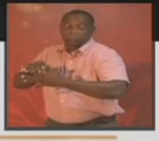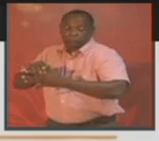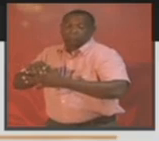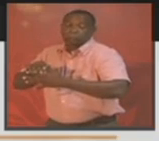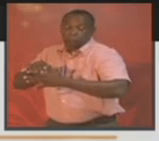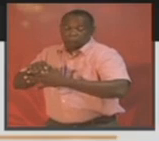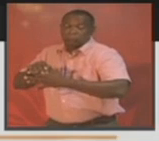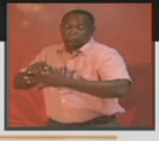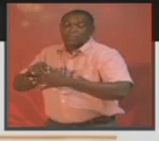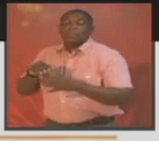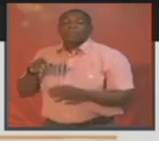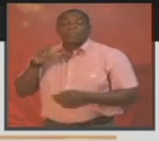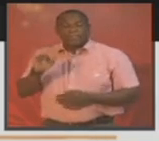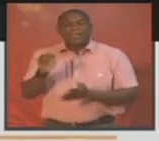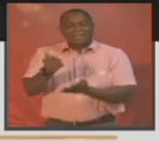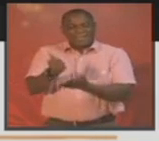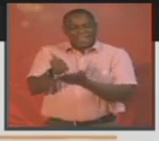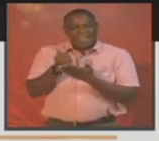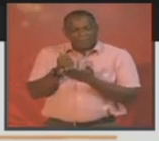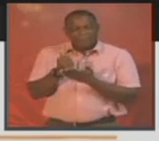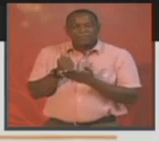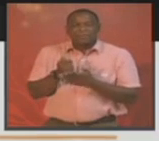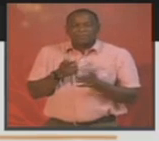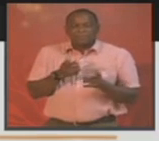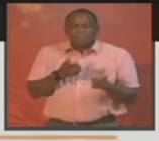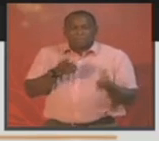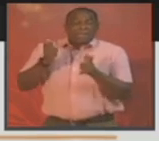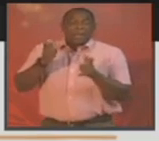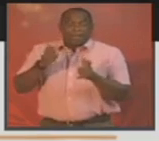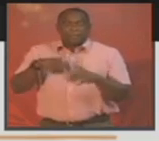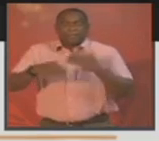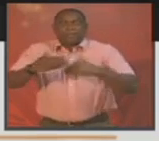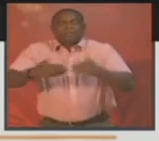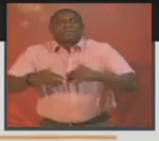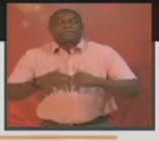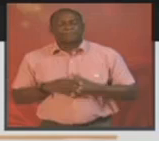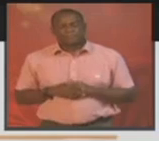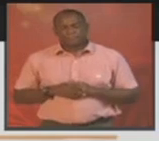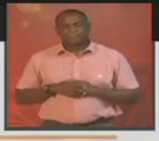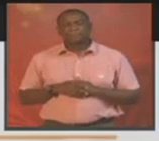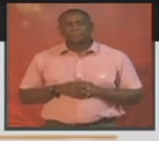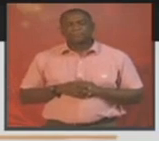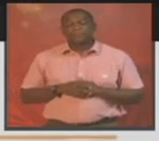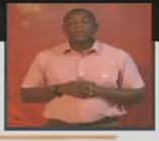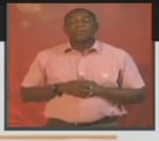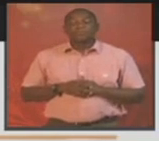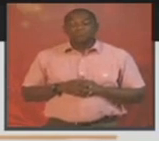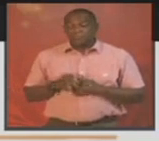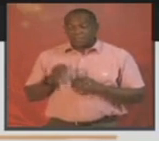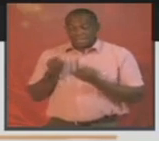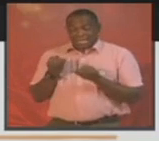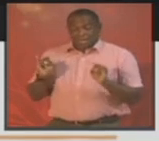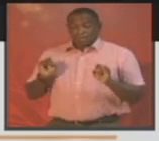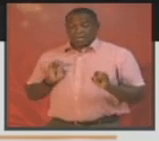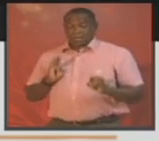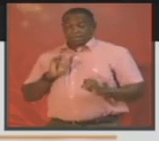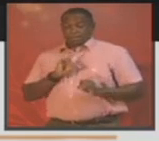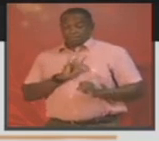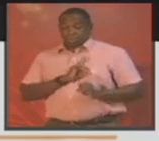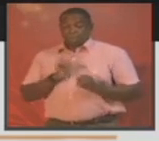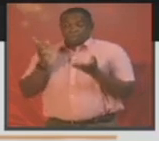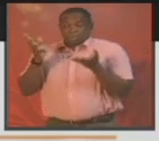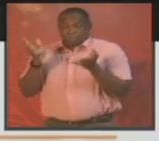the regulatory process a little faster. Now, once that independent regulatory board has